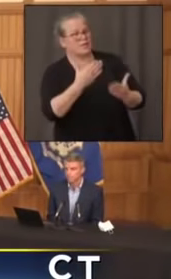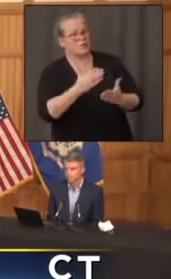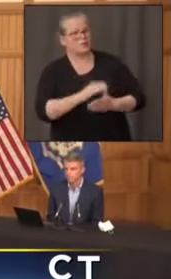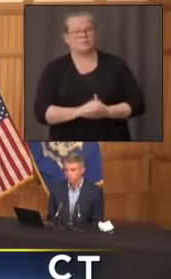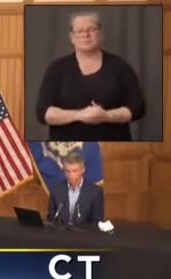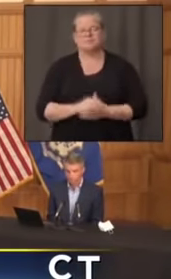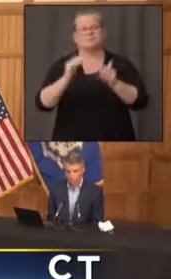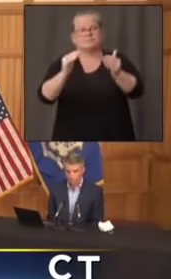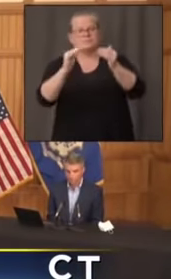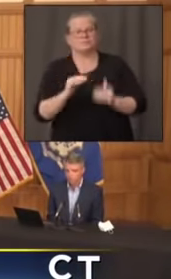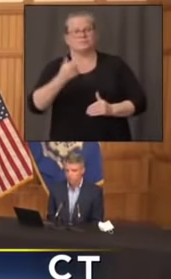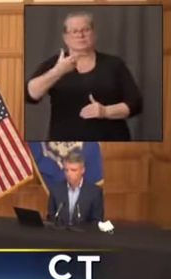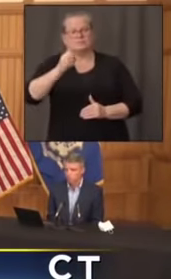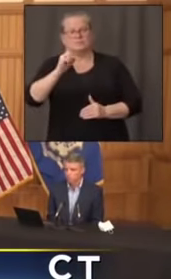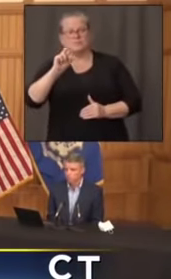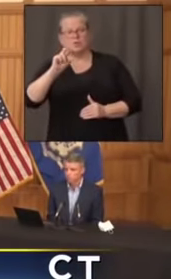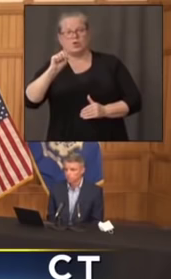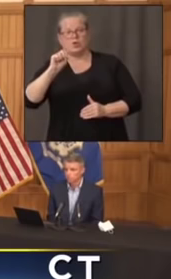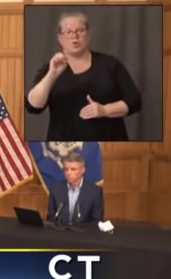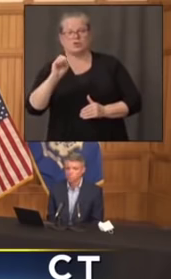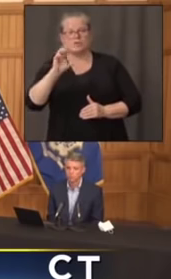Hearst, Connecticut Media.